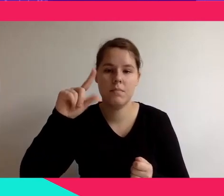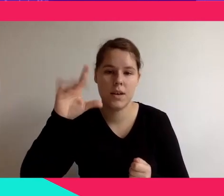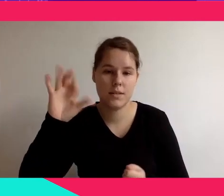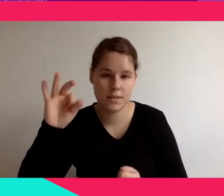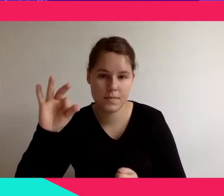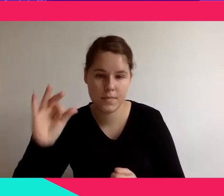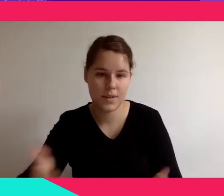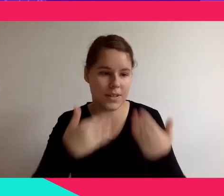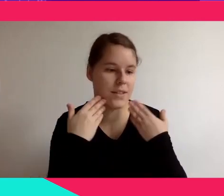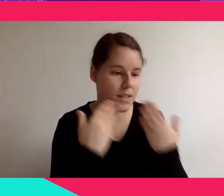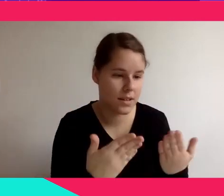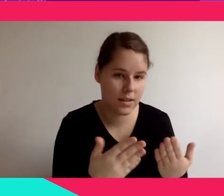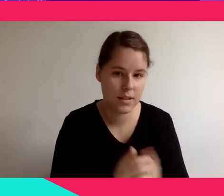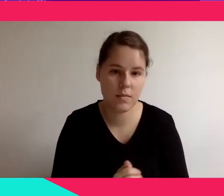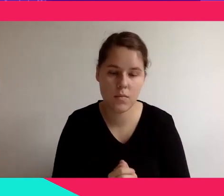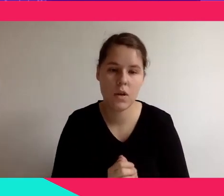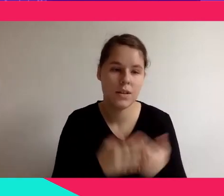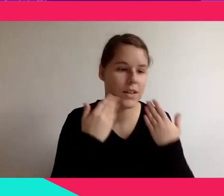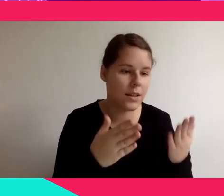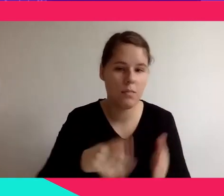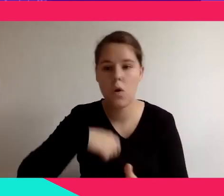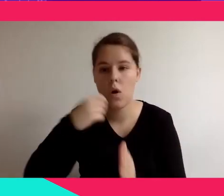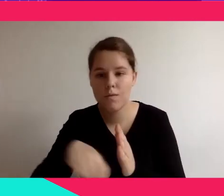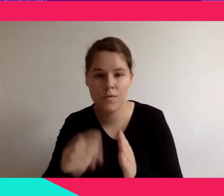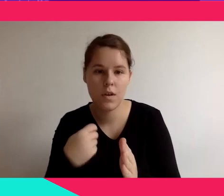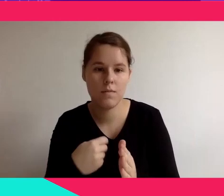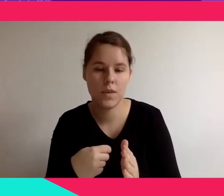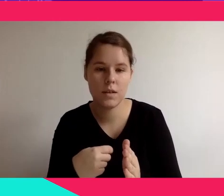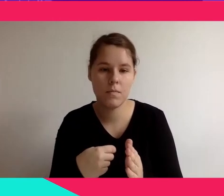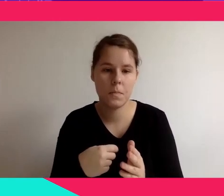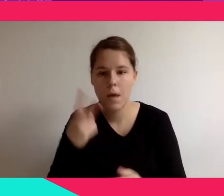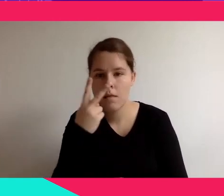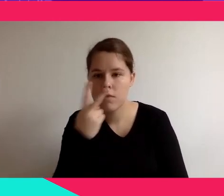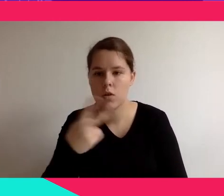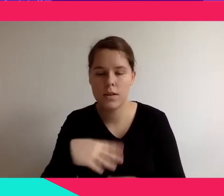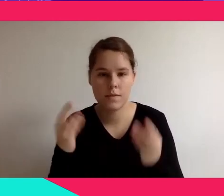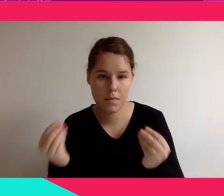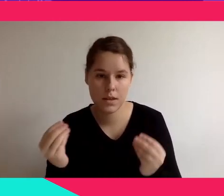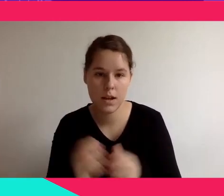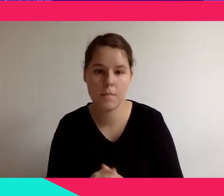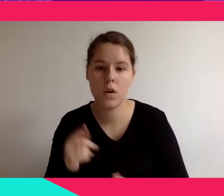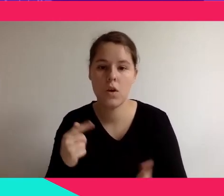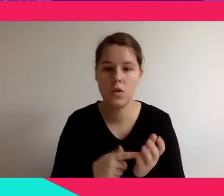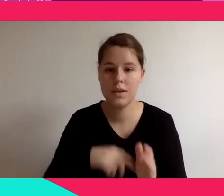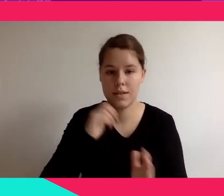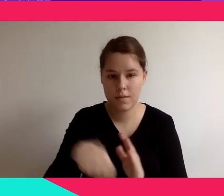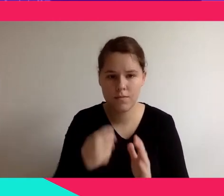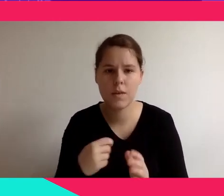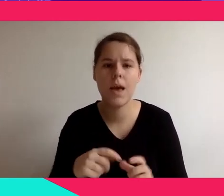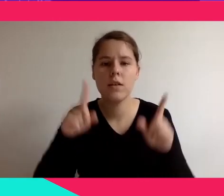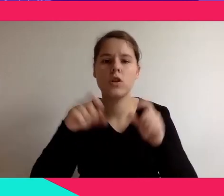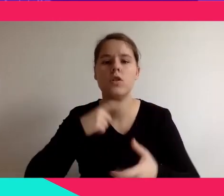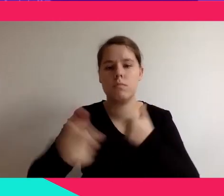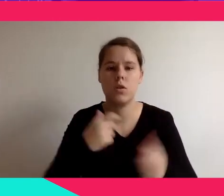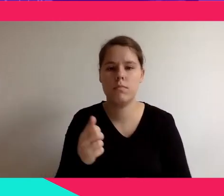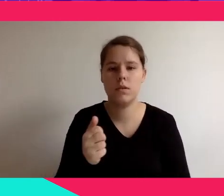This is a fun project that came about a couple of years ago. It's also related to 3D. Shapeways is a platform